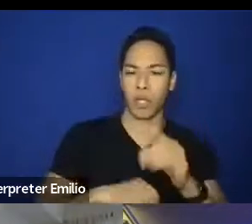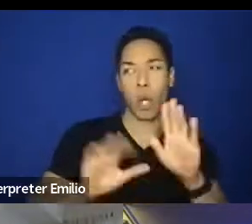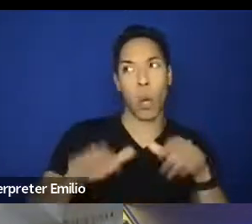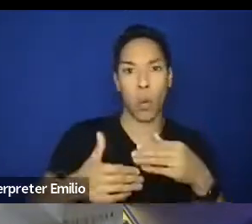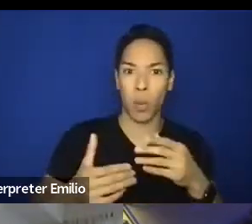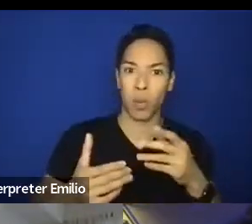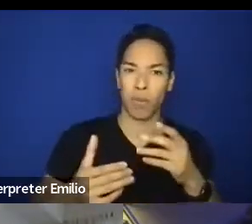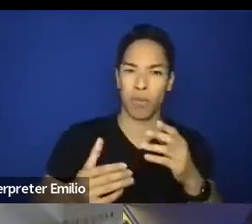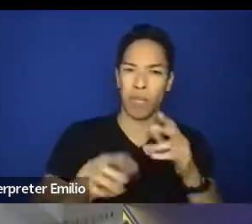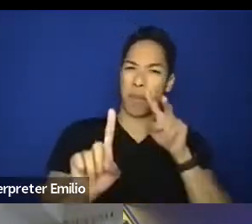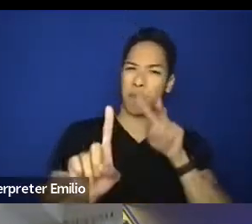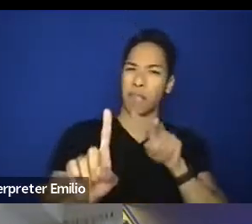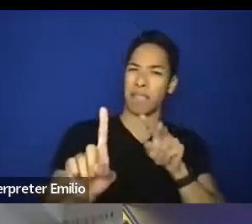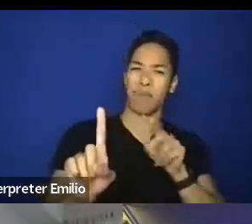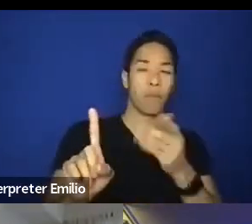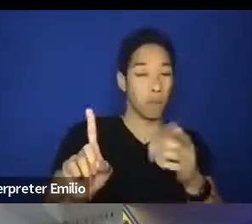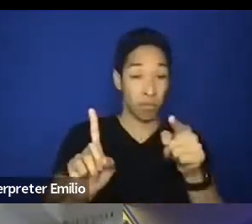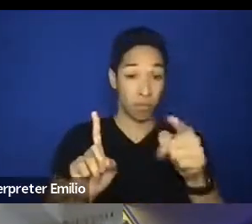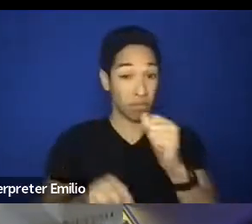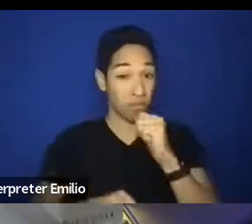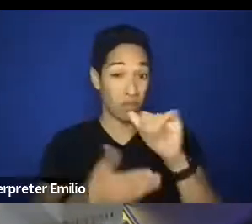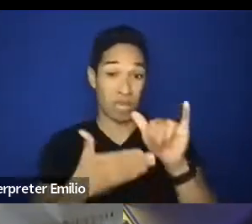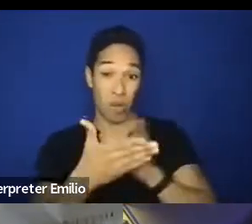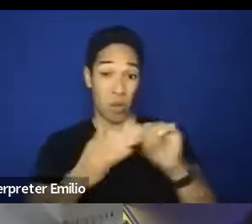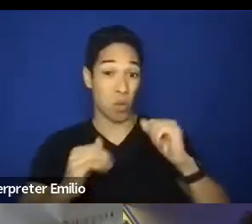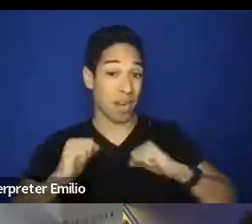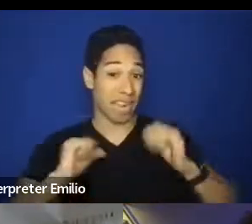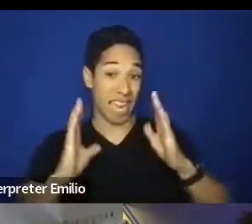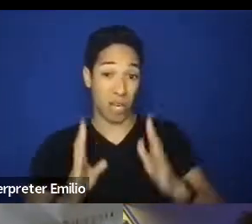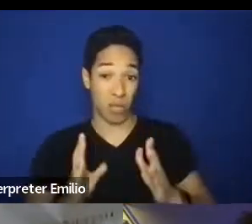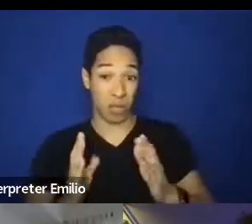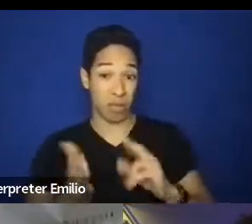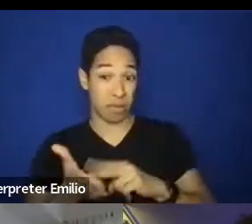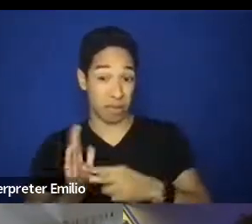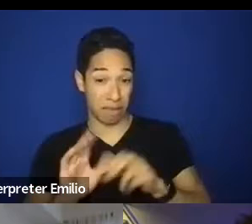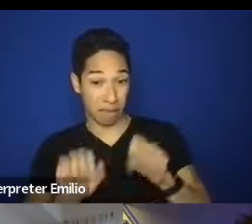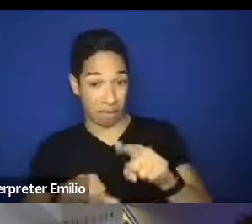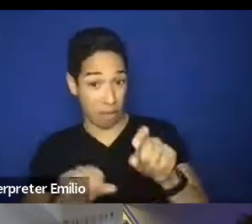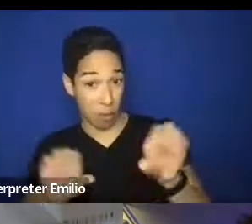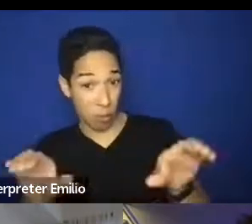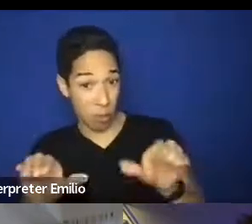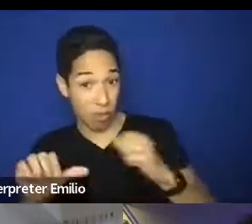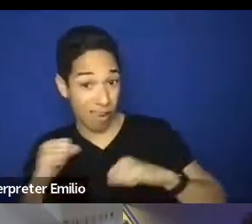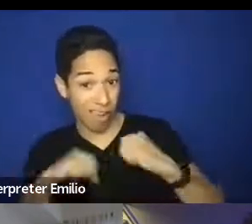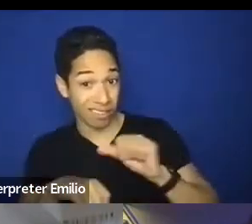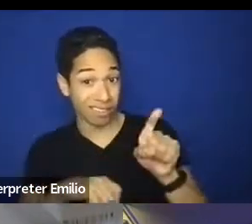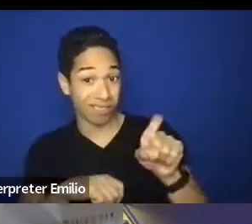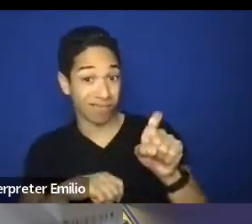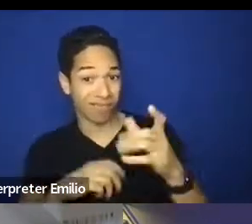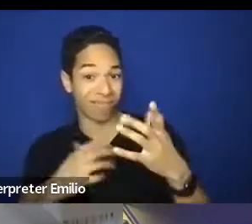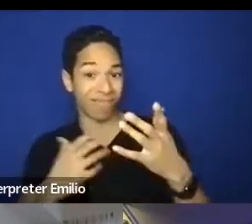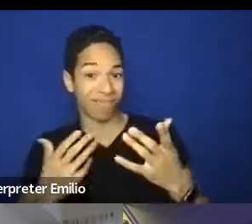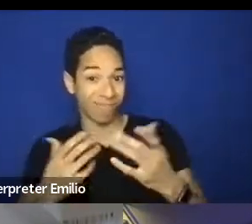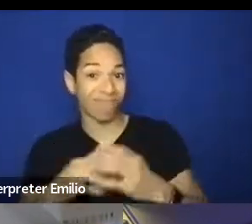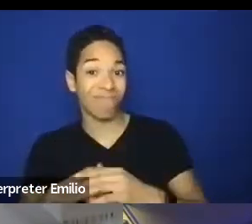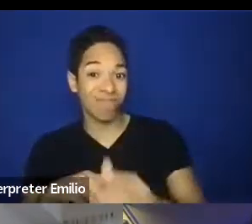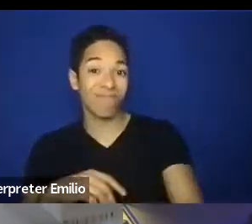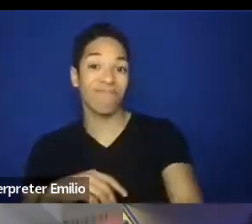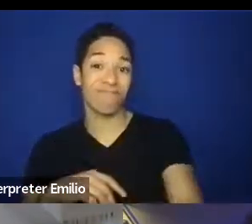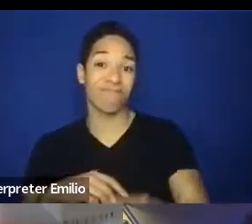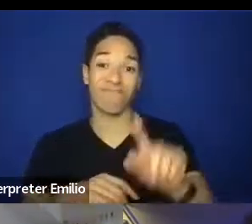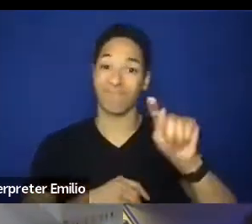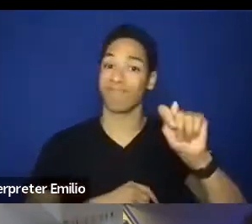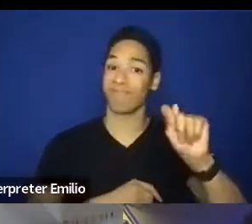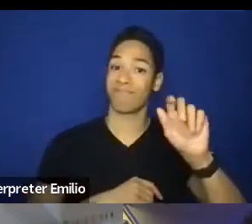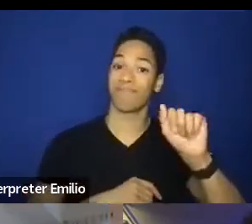act? I don't know. They do that here too, though. They do that here too. And I